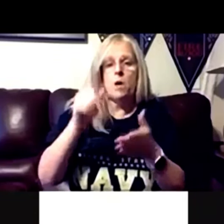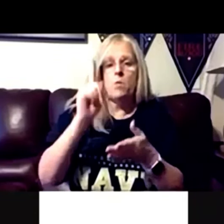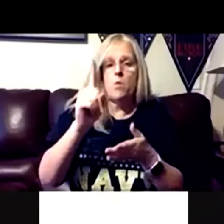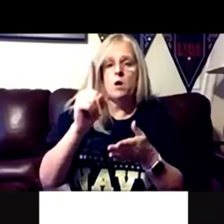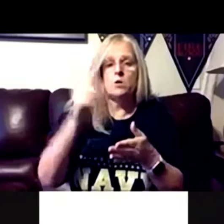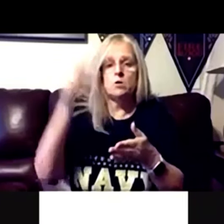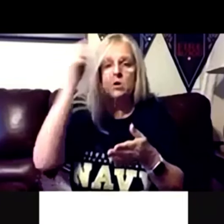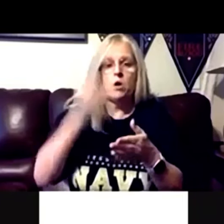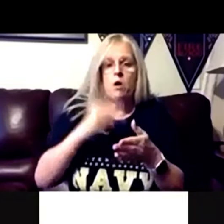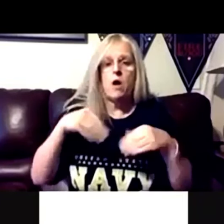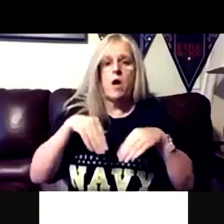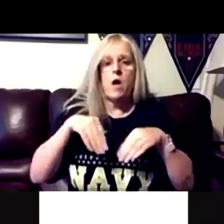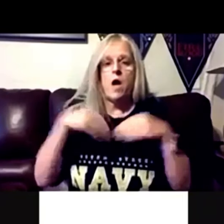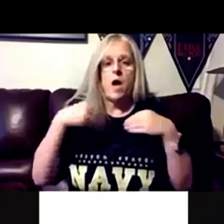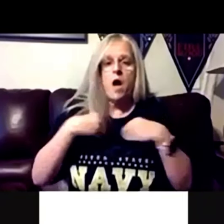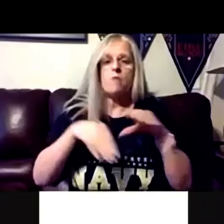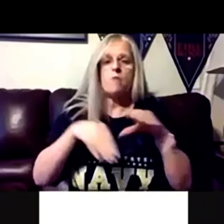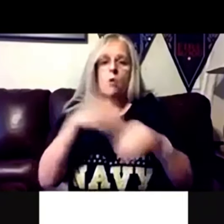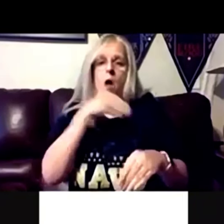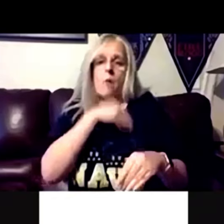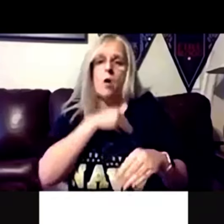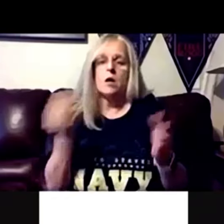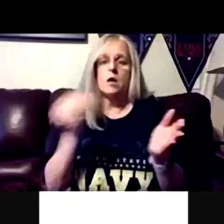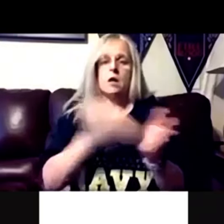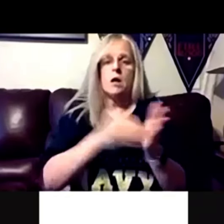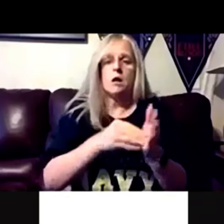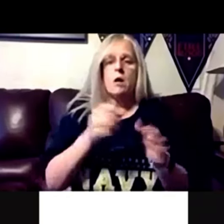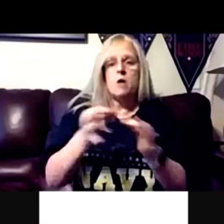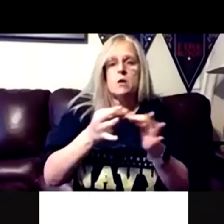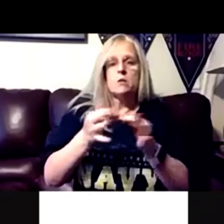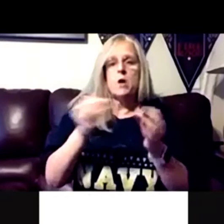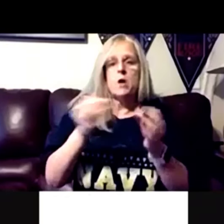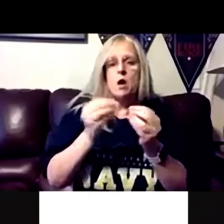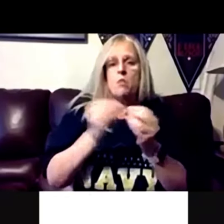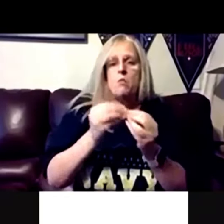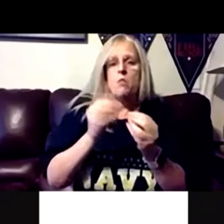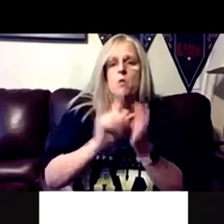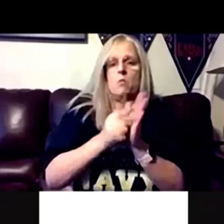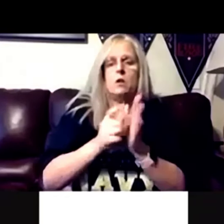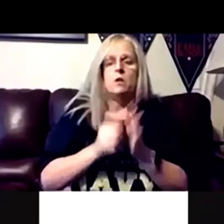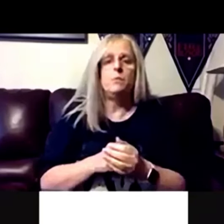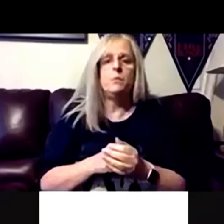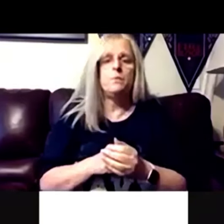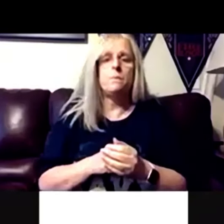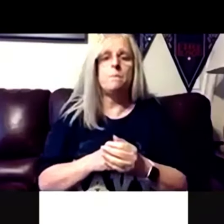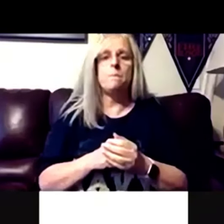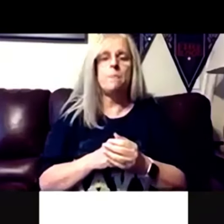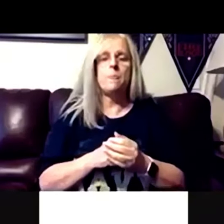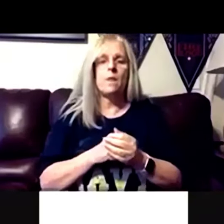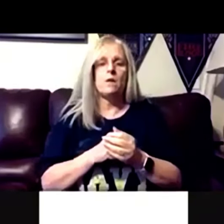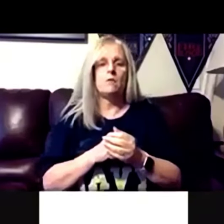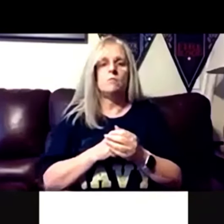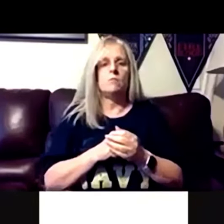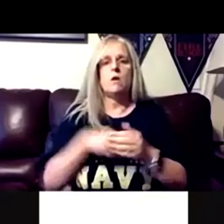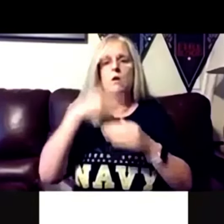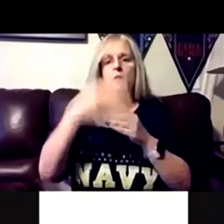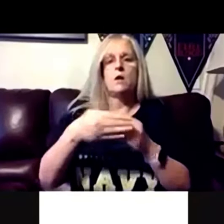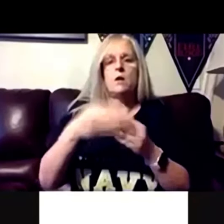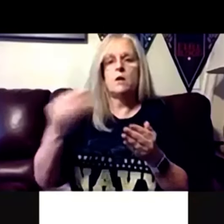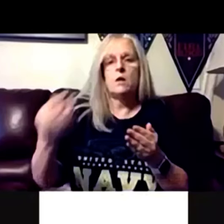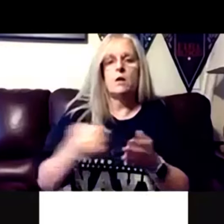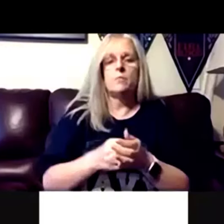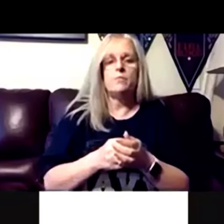you will never have to go out of pocket again. And I'll explain that in more depth here in just a little bit. The next thing